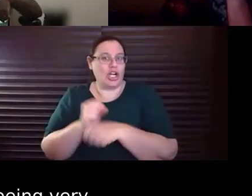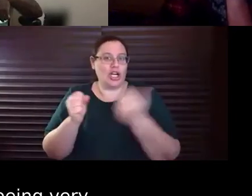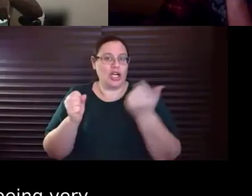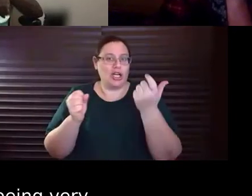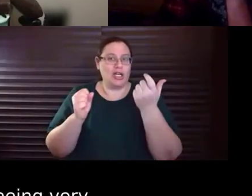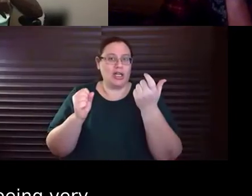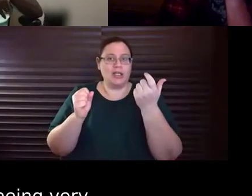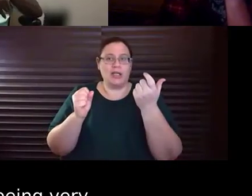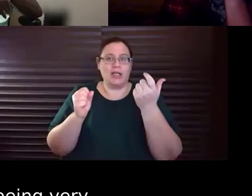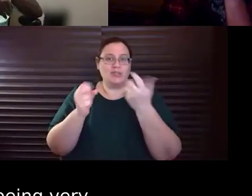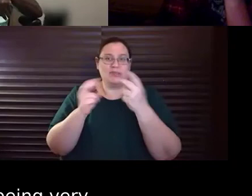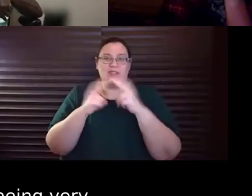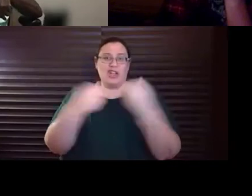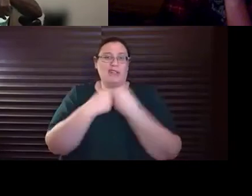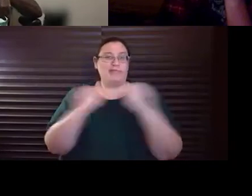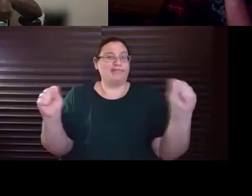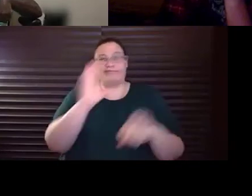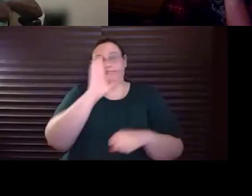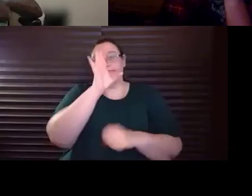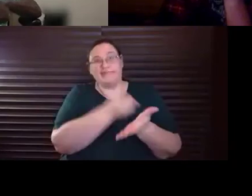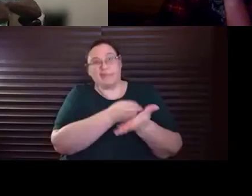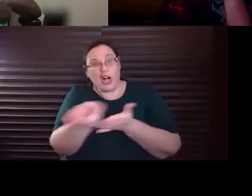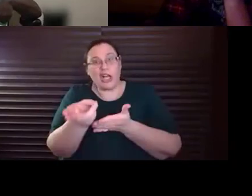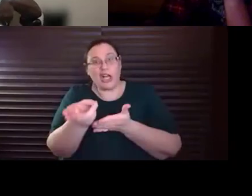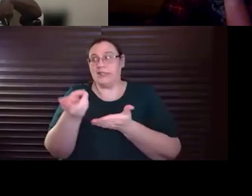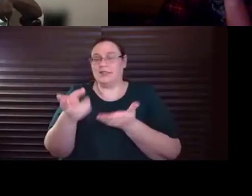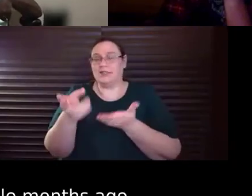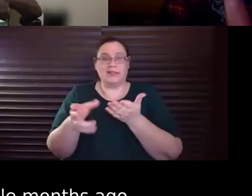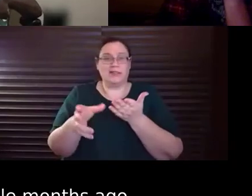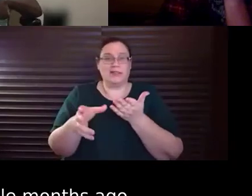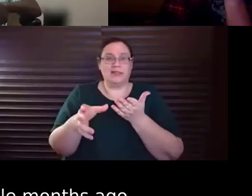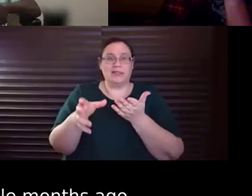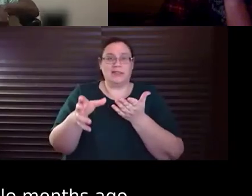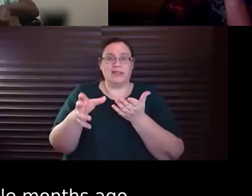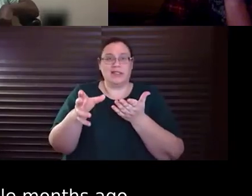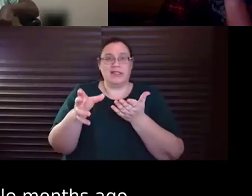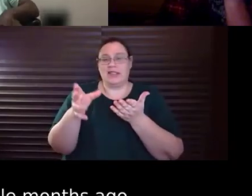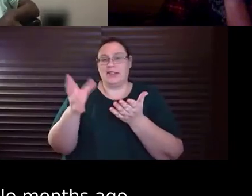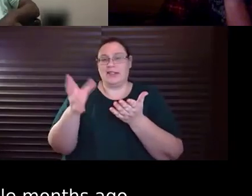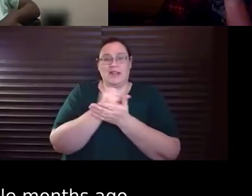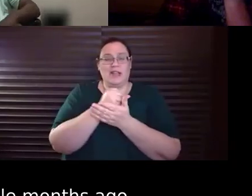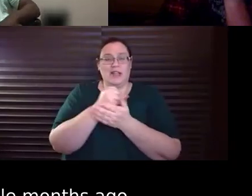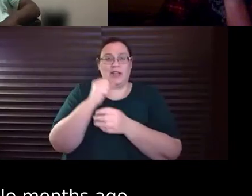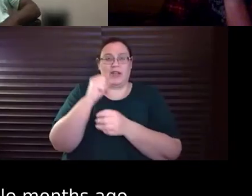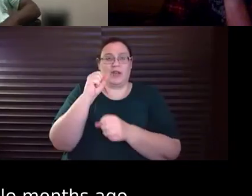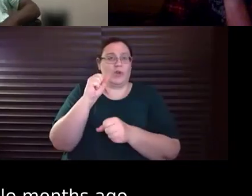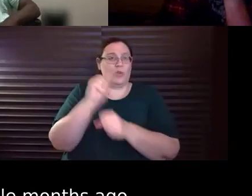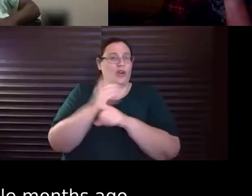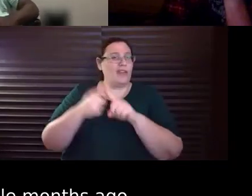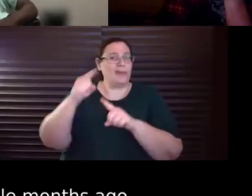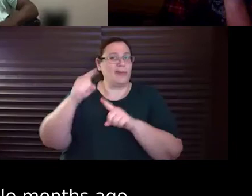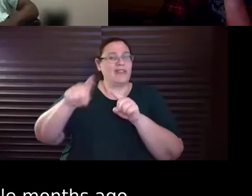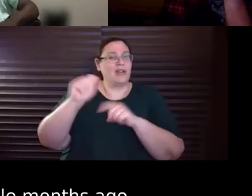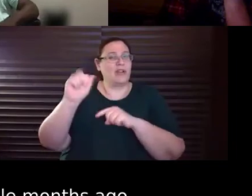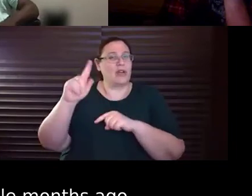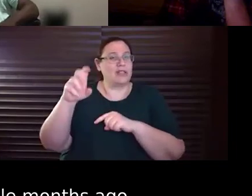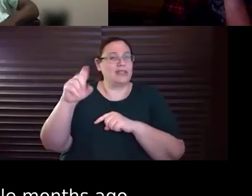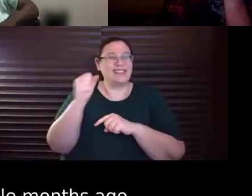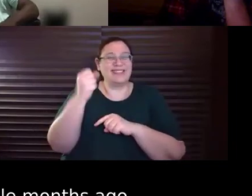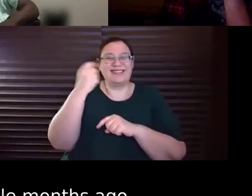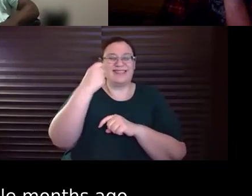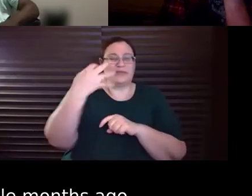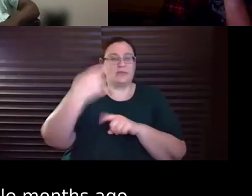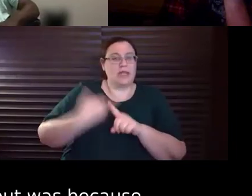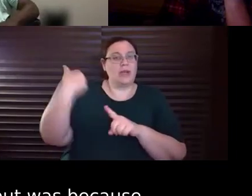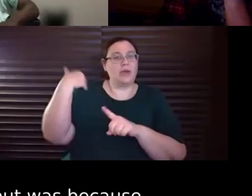transparent about getting work from fellow artists. A couple months ago, Mikey Randa hooked me up with